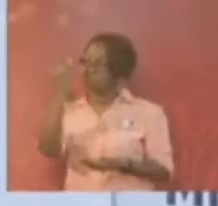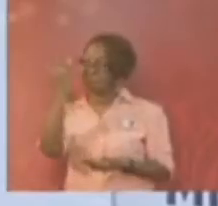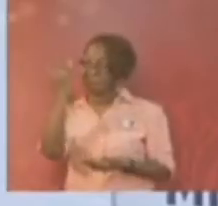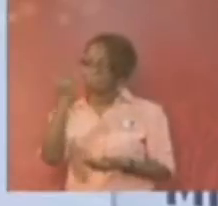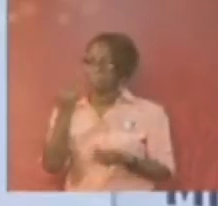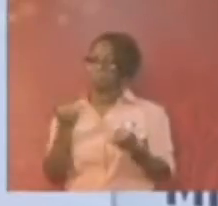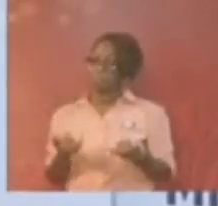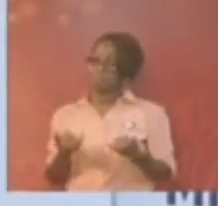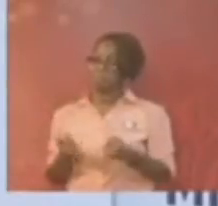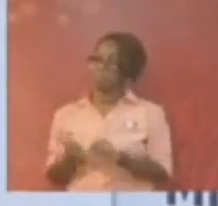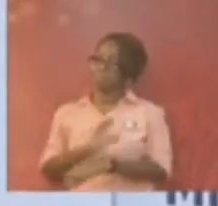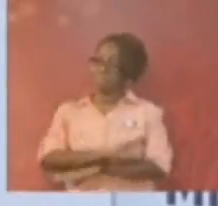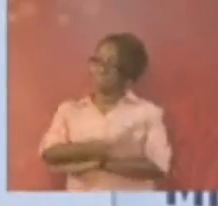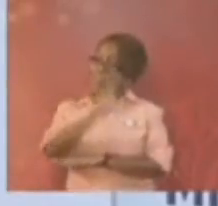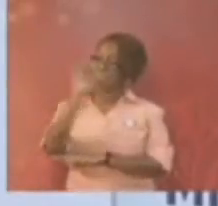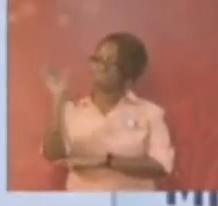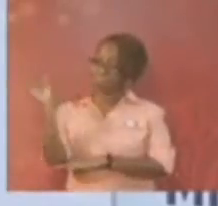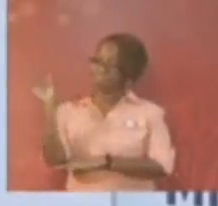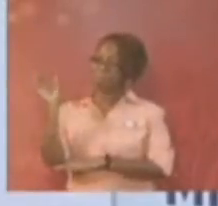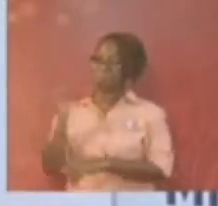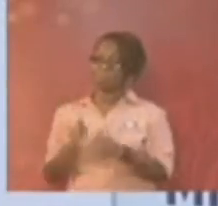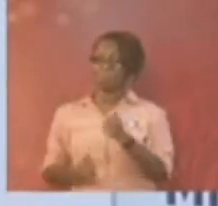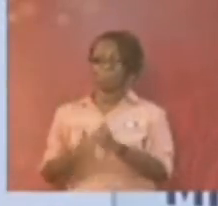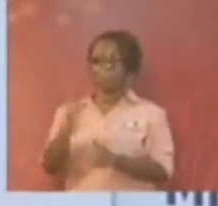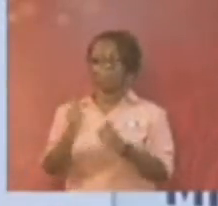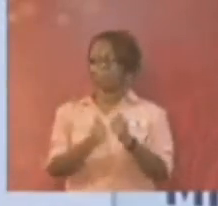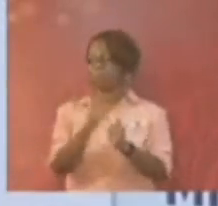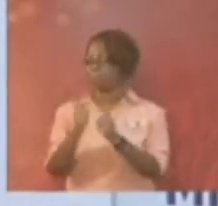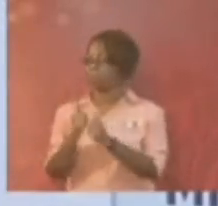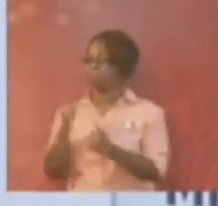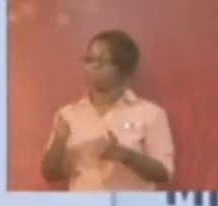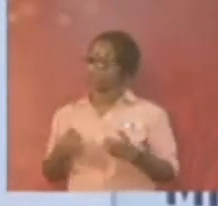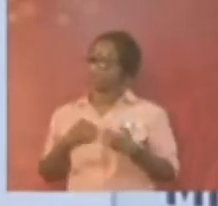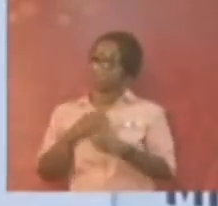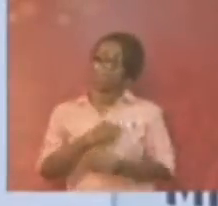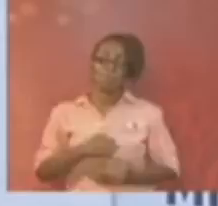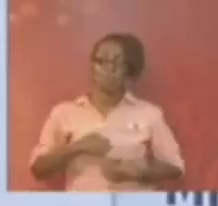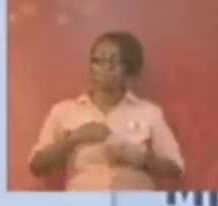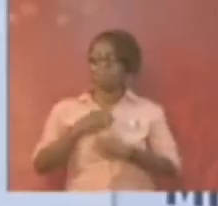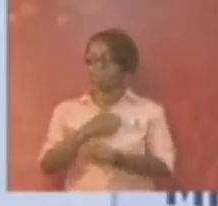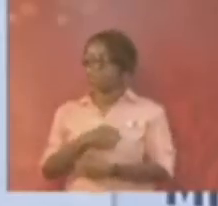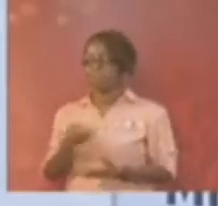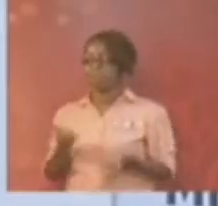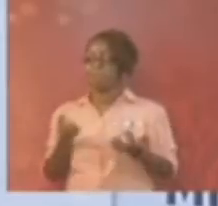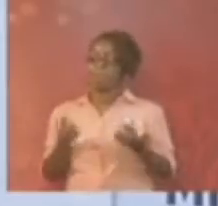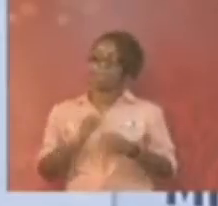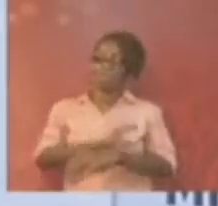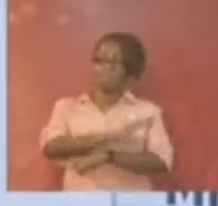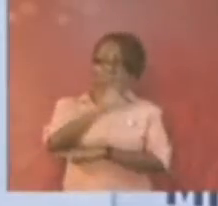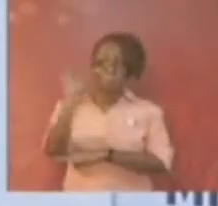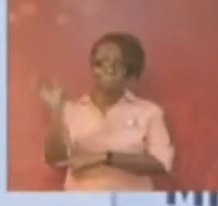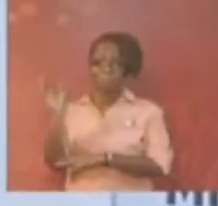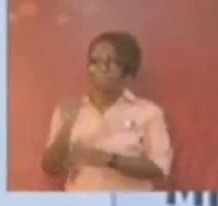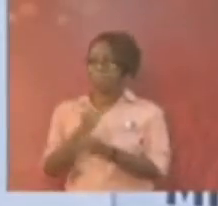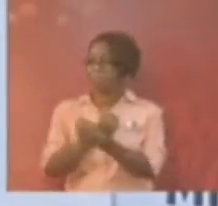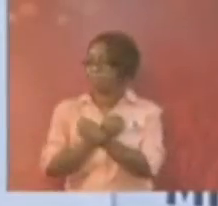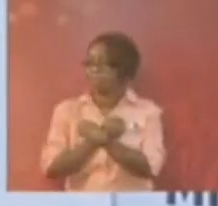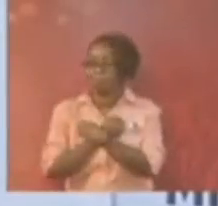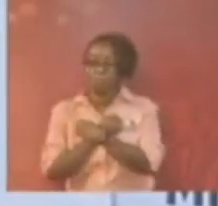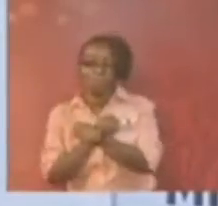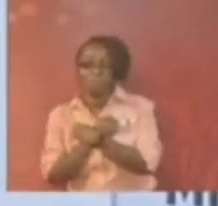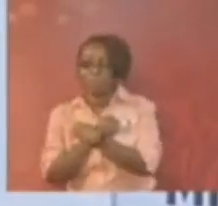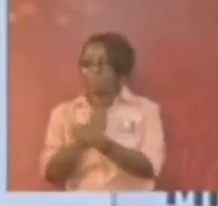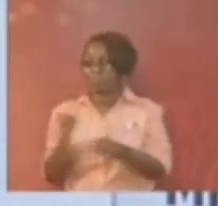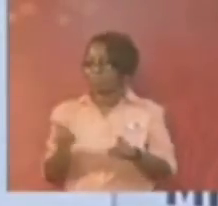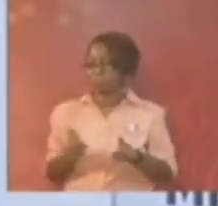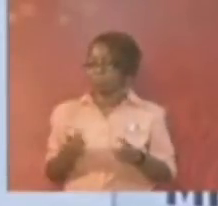is a season that most of us normally enjoy, most of us look forward to it, and there are things we generally love to do that we're not going to